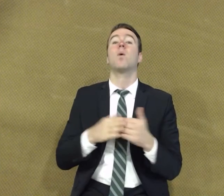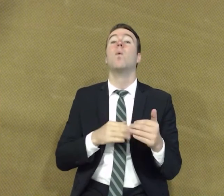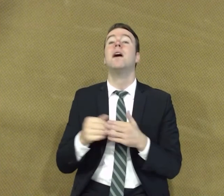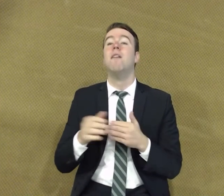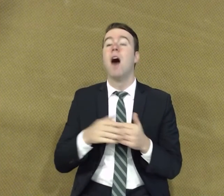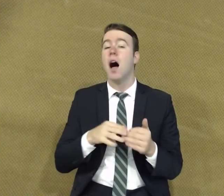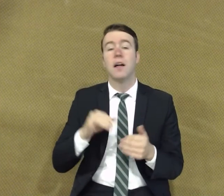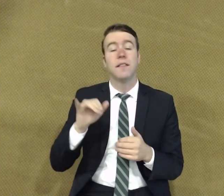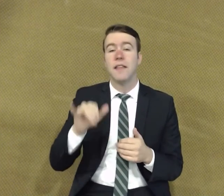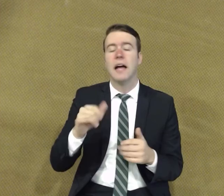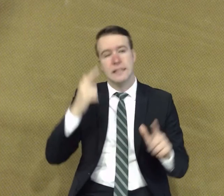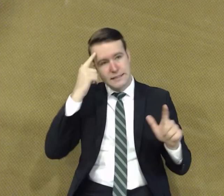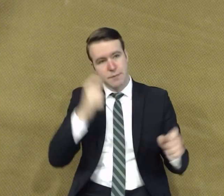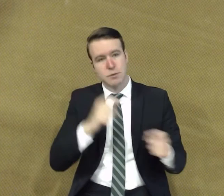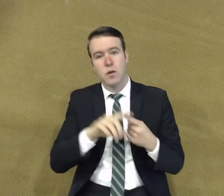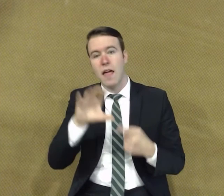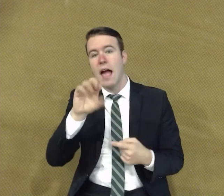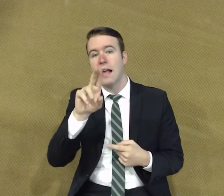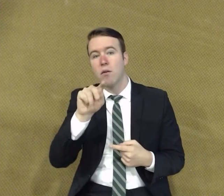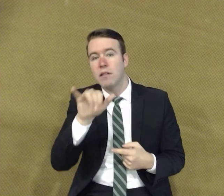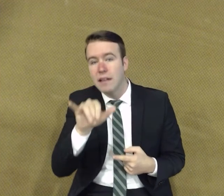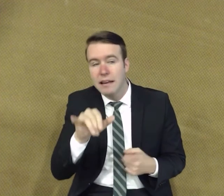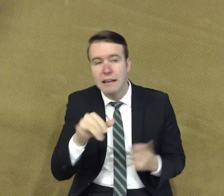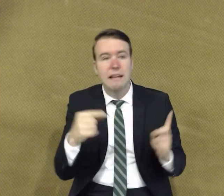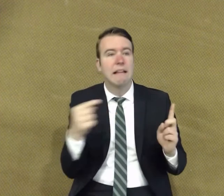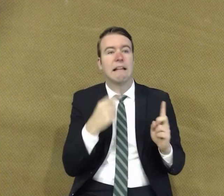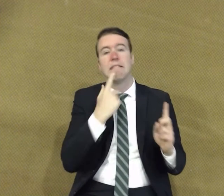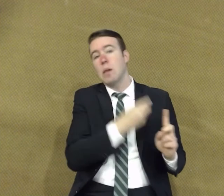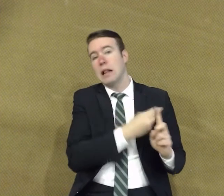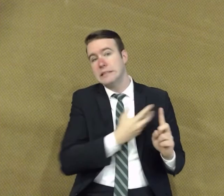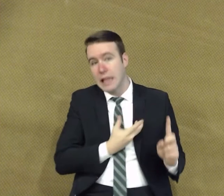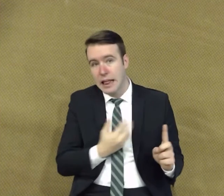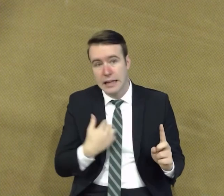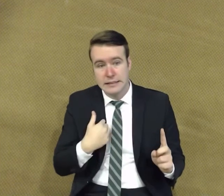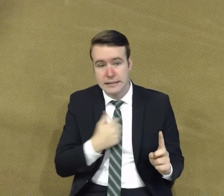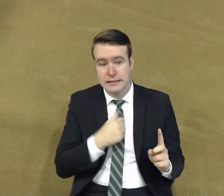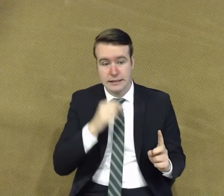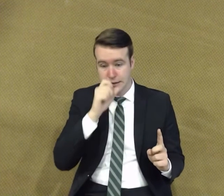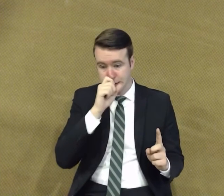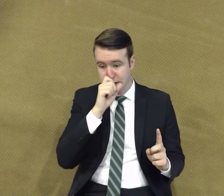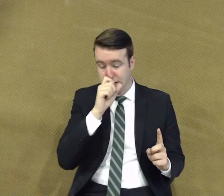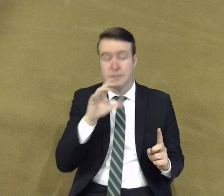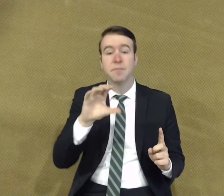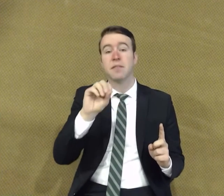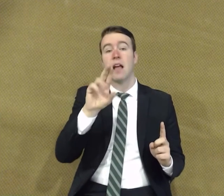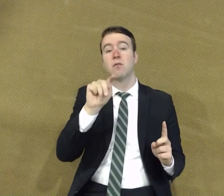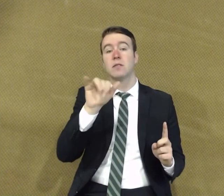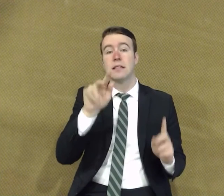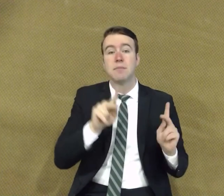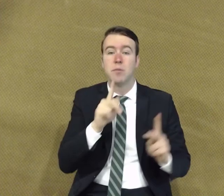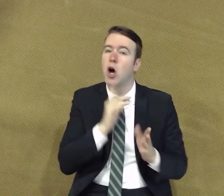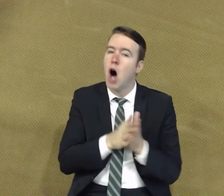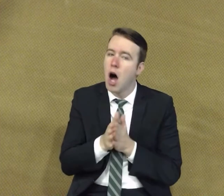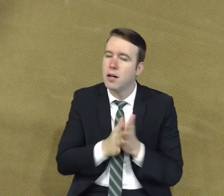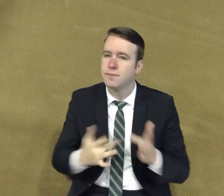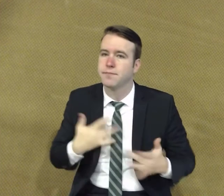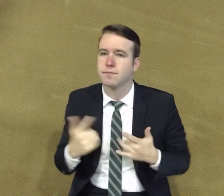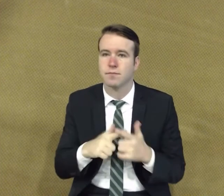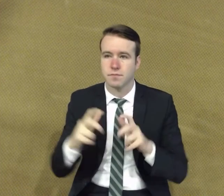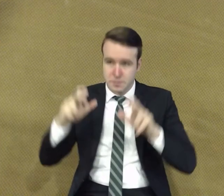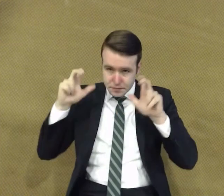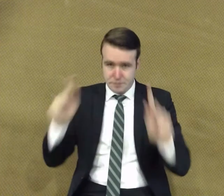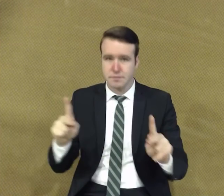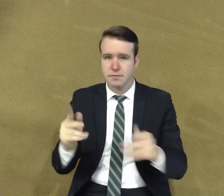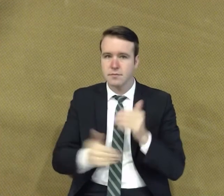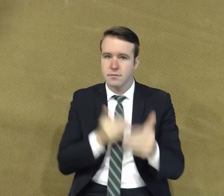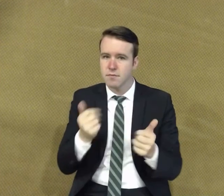that, it's up to the county now, they tell us, and the county people are eager to get things going